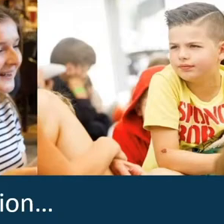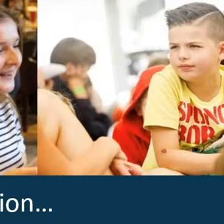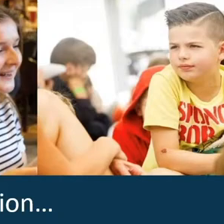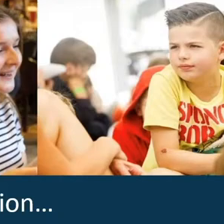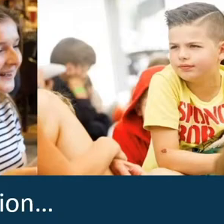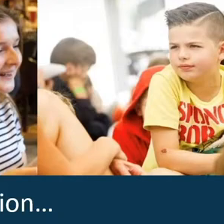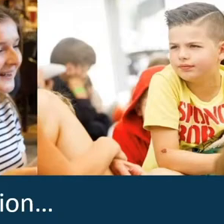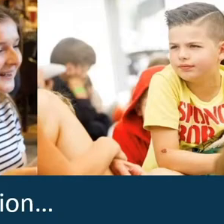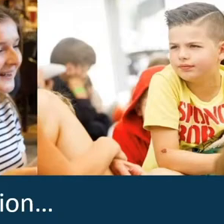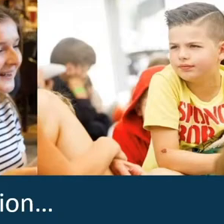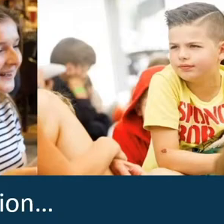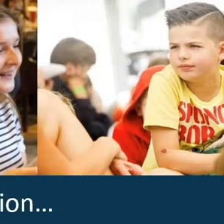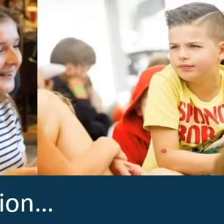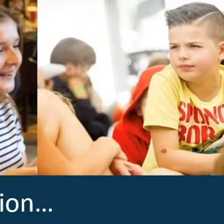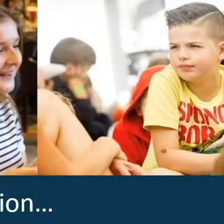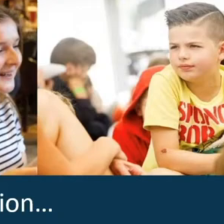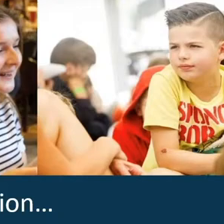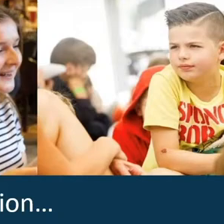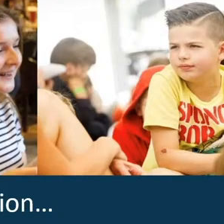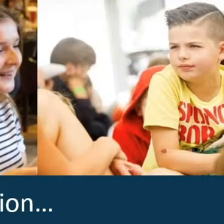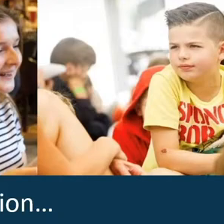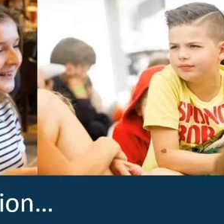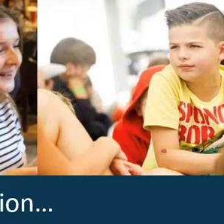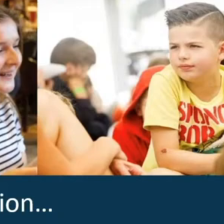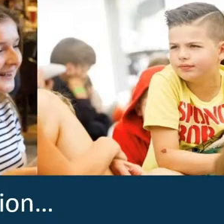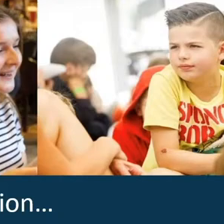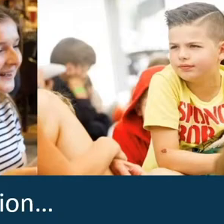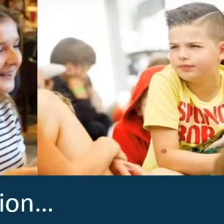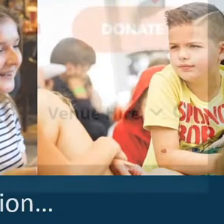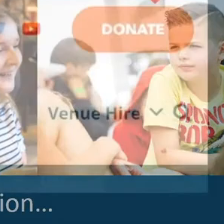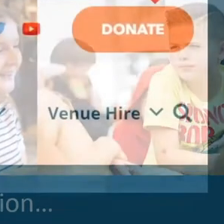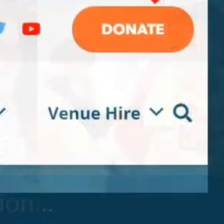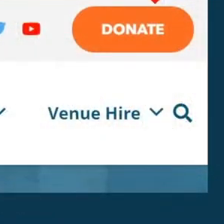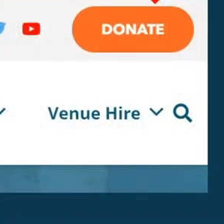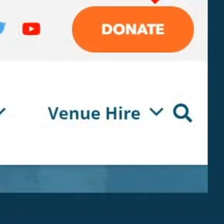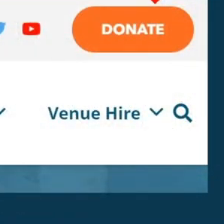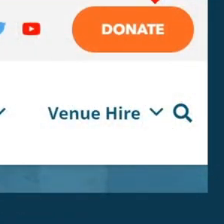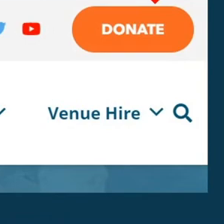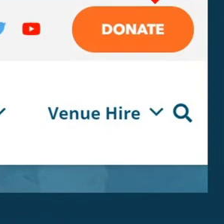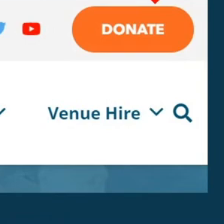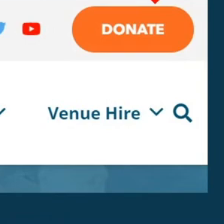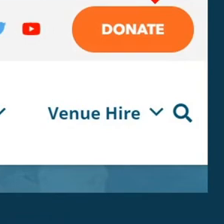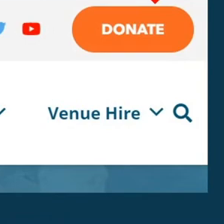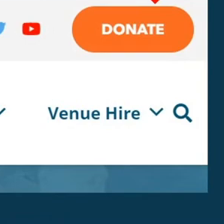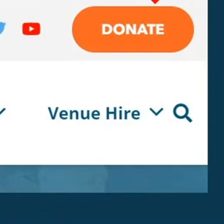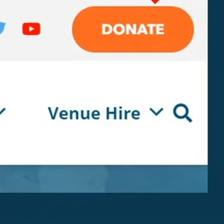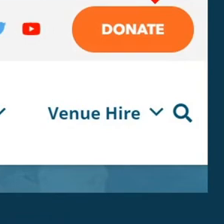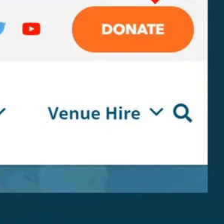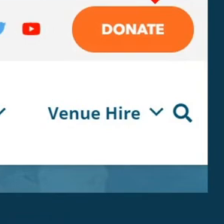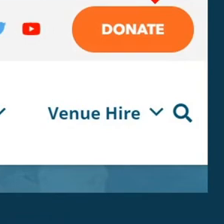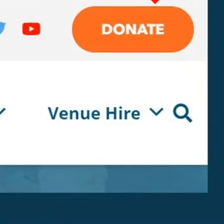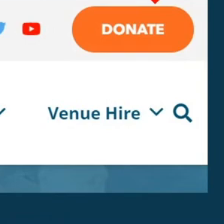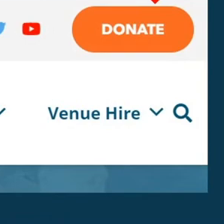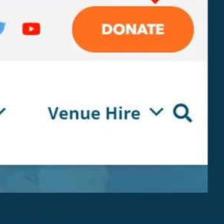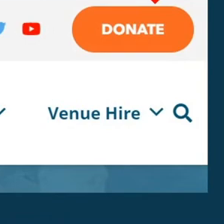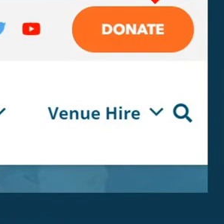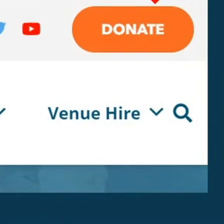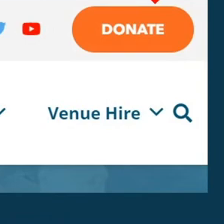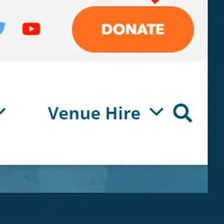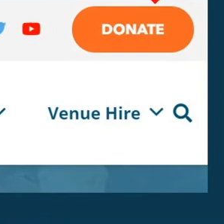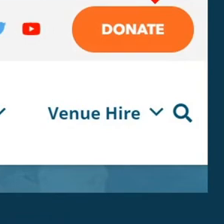you away, and in the sun did bow in grief,